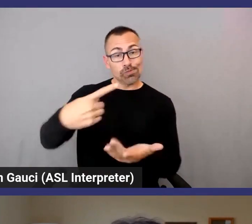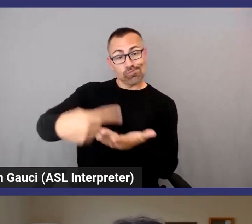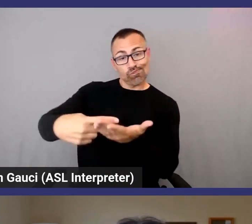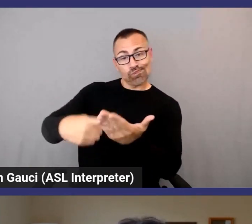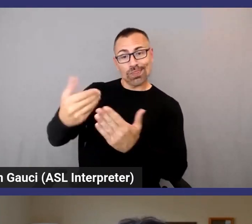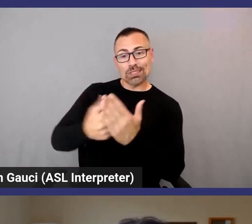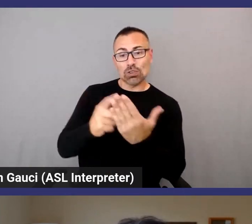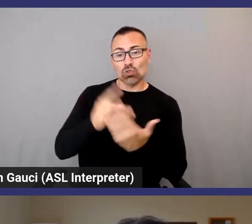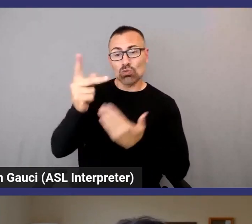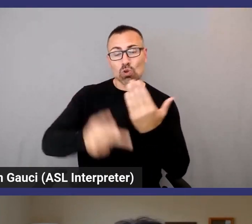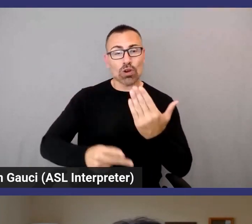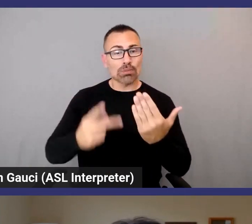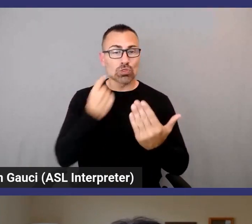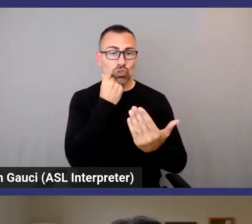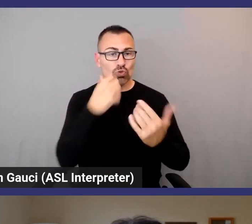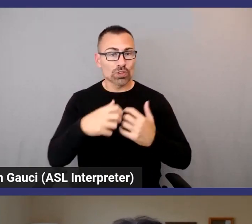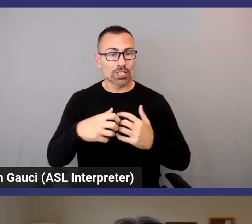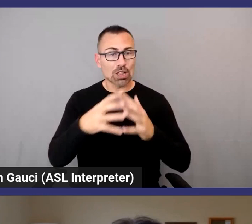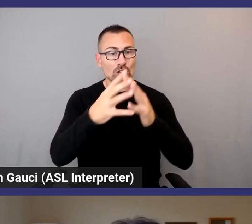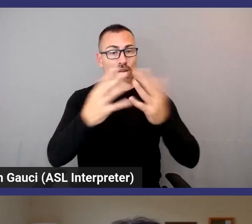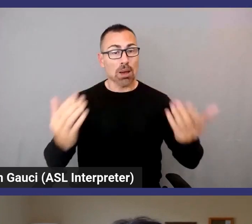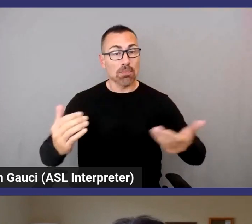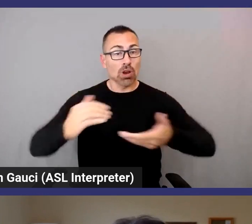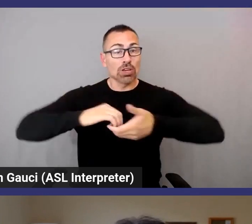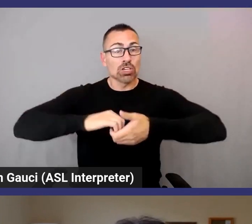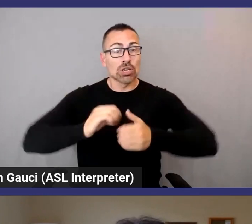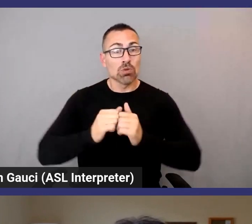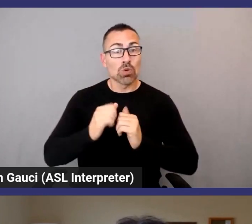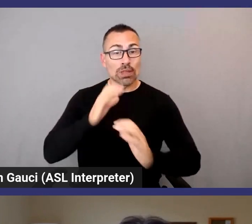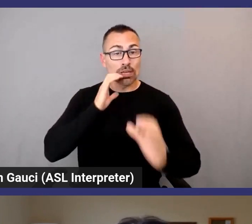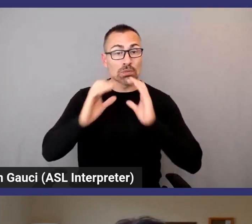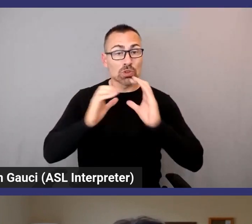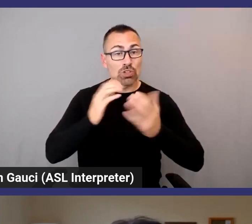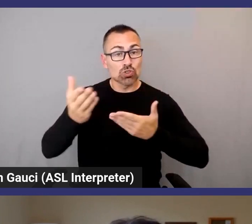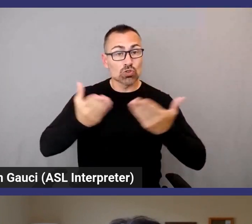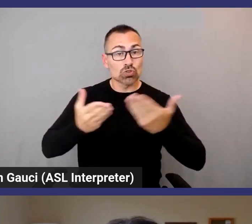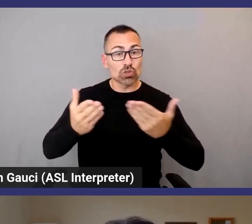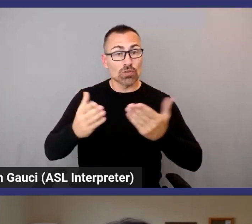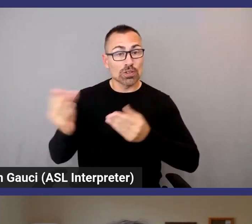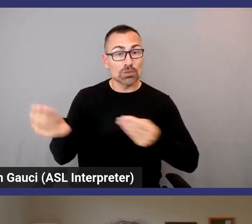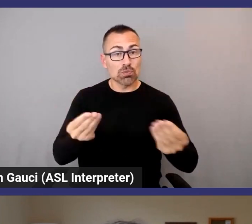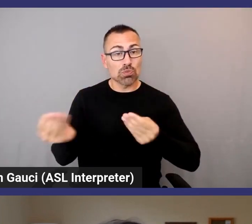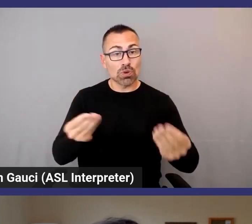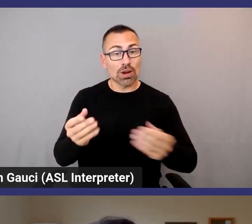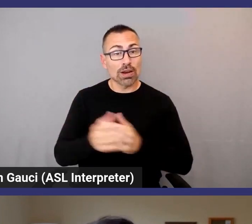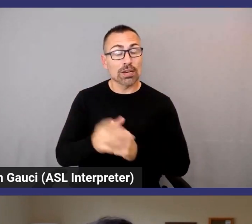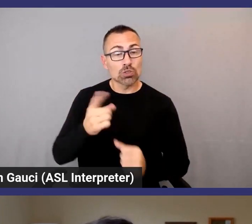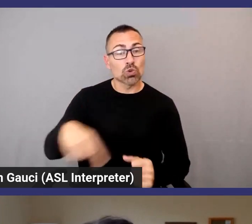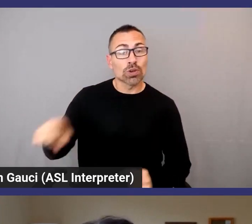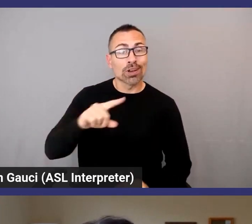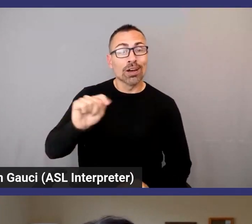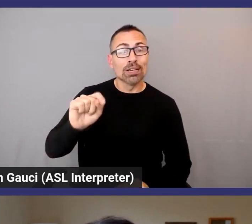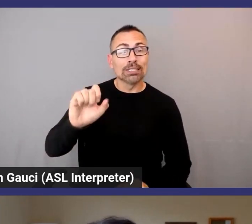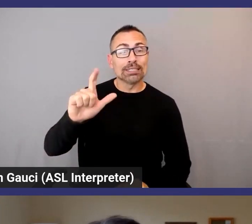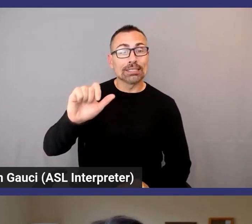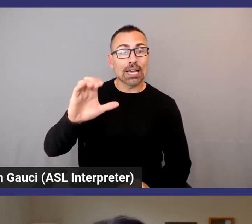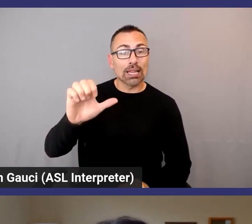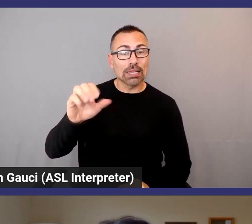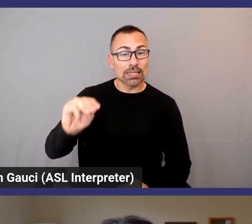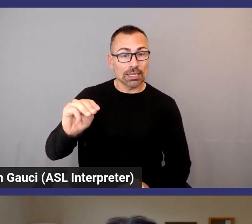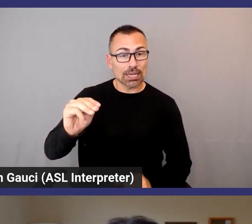just launched in partnership with the communication service providers, which we also call telecom operators, and that is